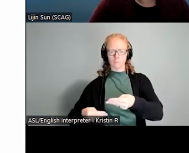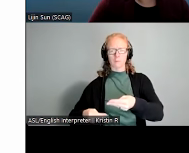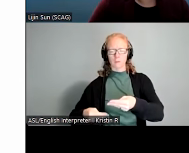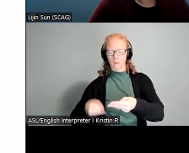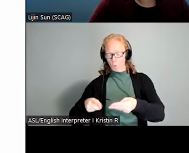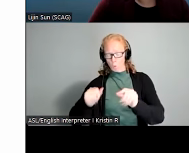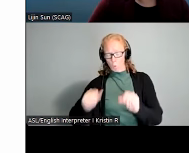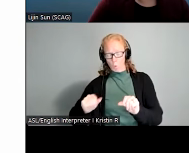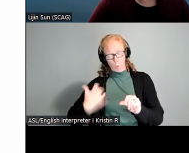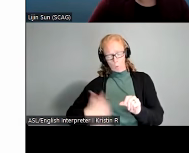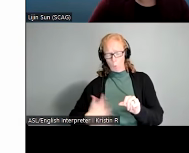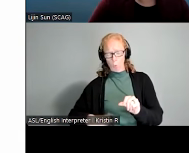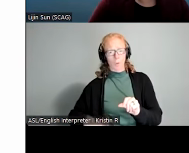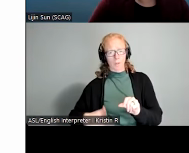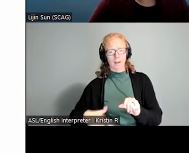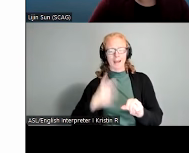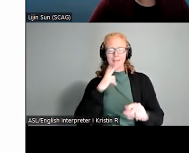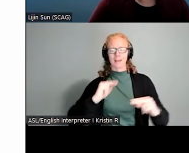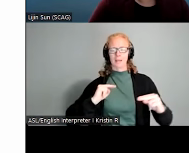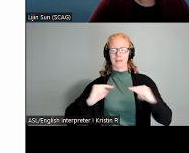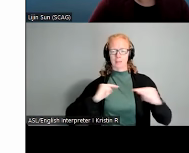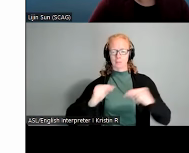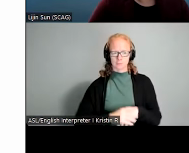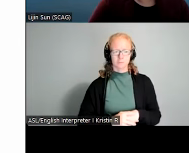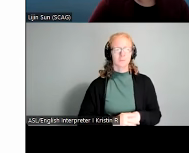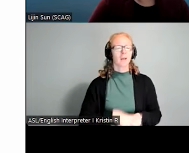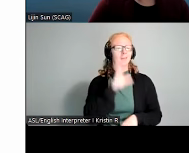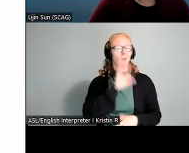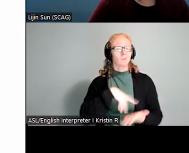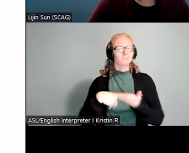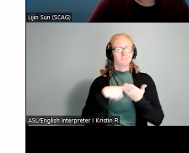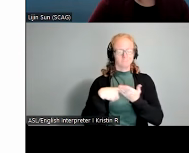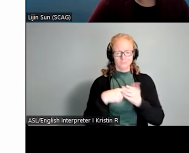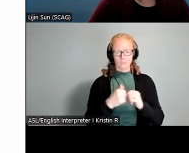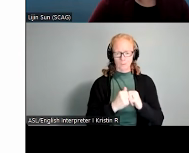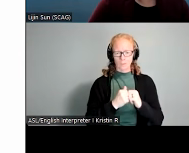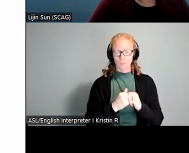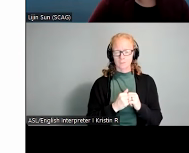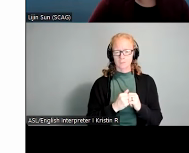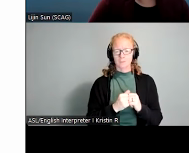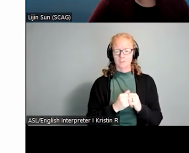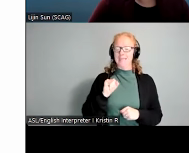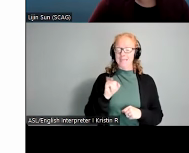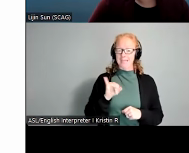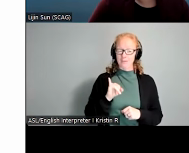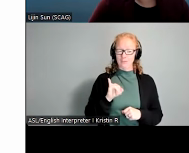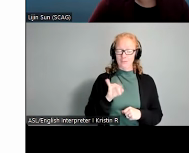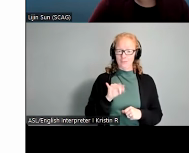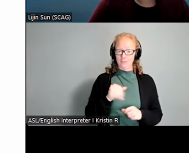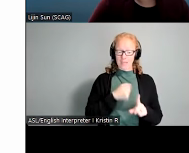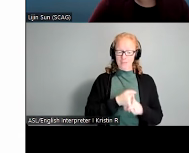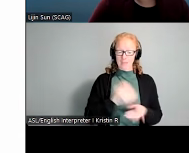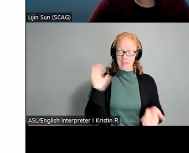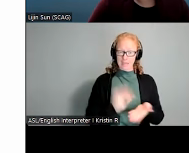potentially significant, then mitigation measures and alternatives are needed to see if the impacts can be reduced to less